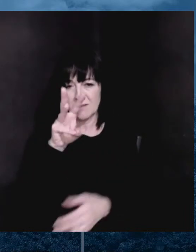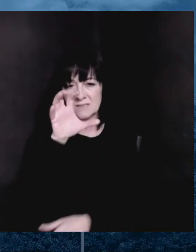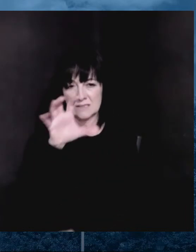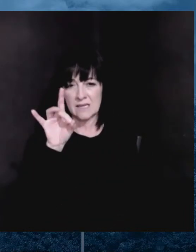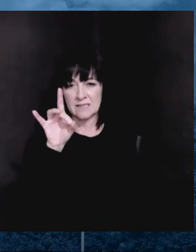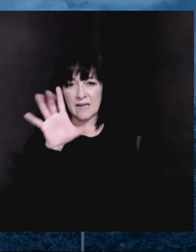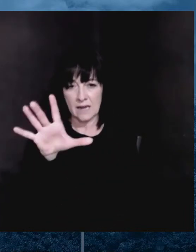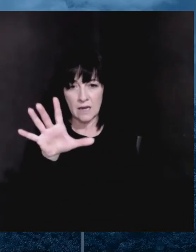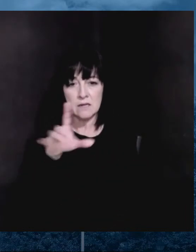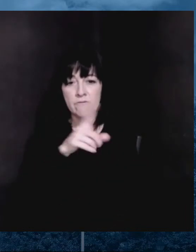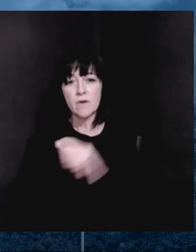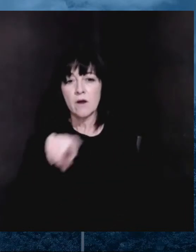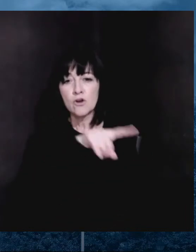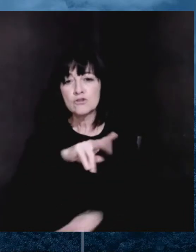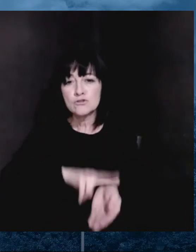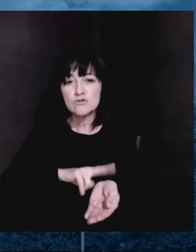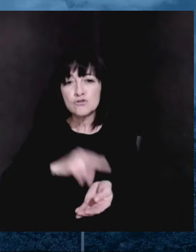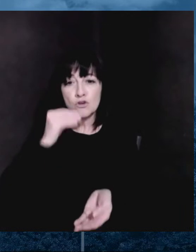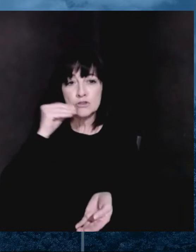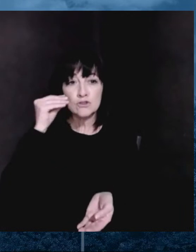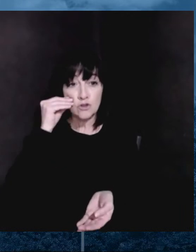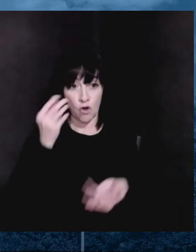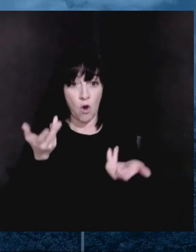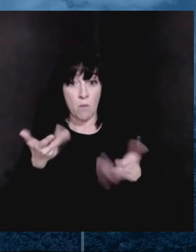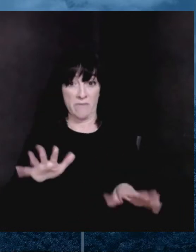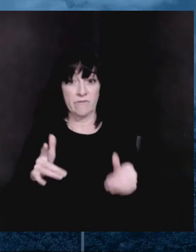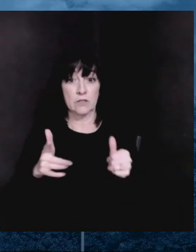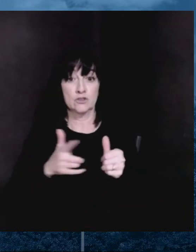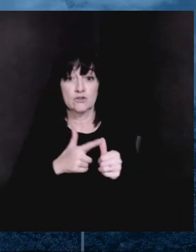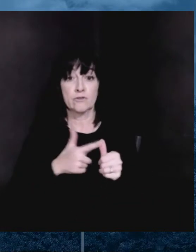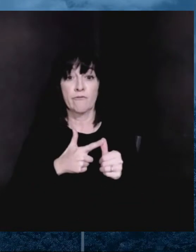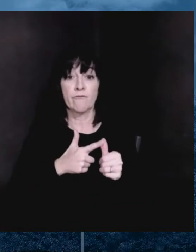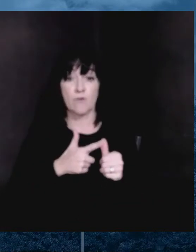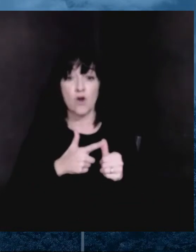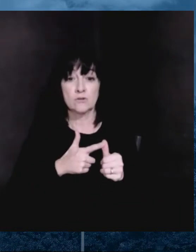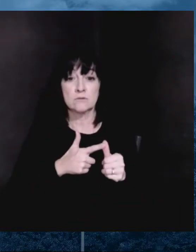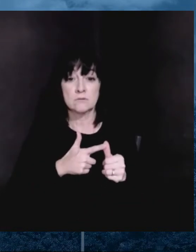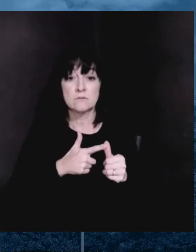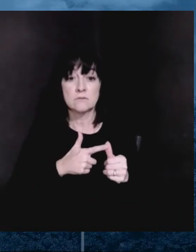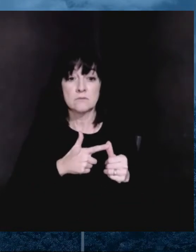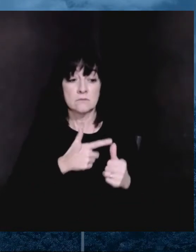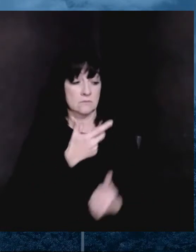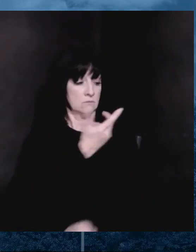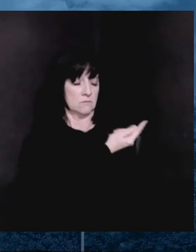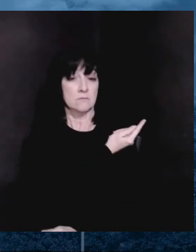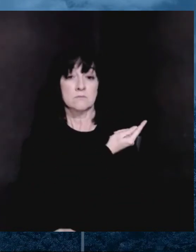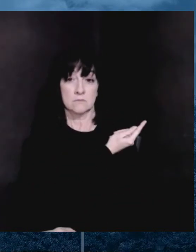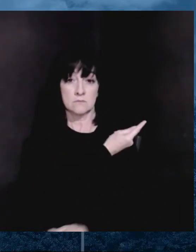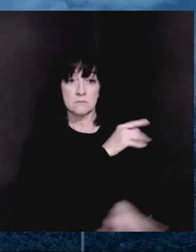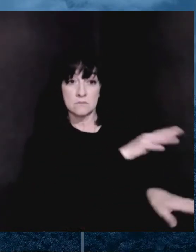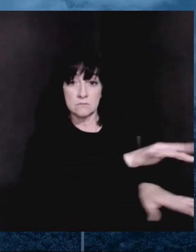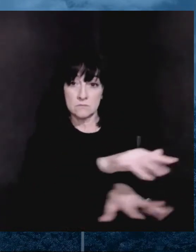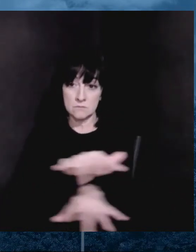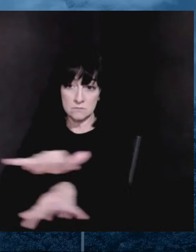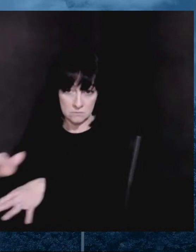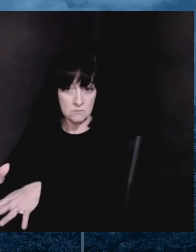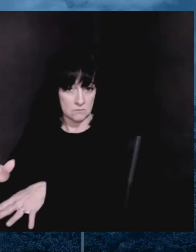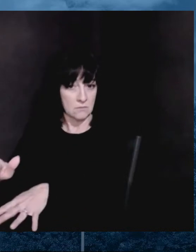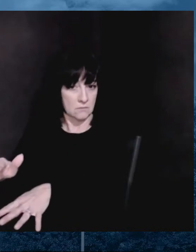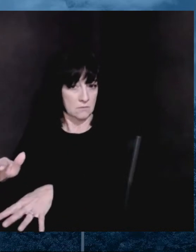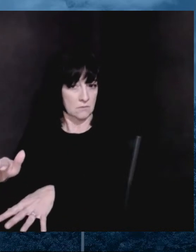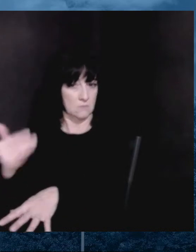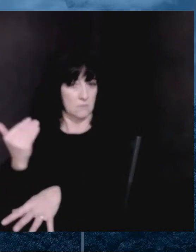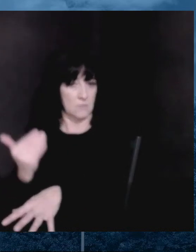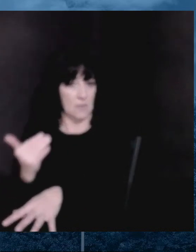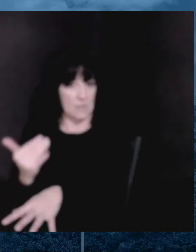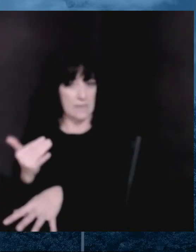4,685 long-term care facilities have received the first round of vaccinations. Is there a chance that the rest of them will